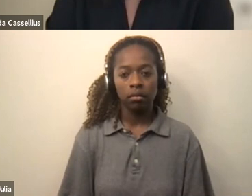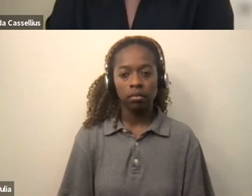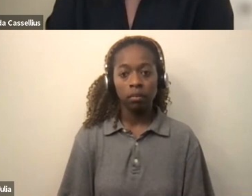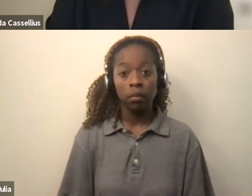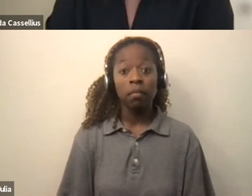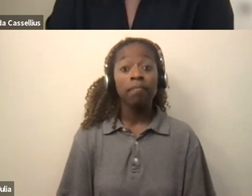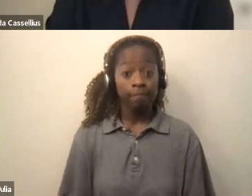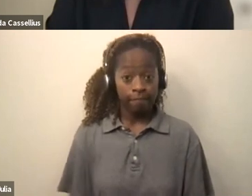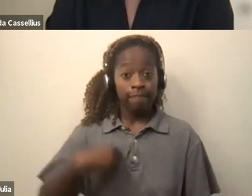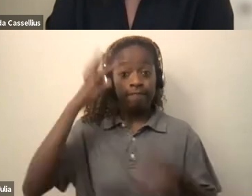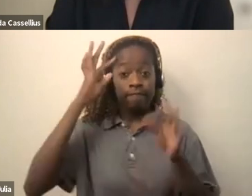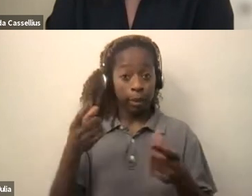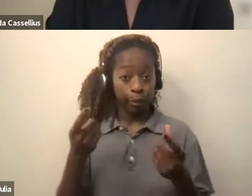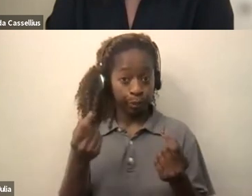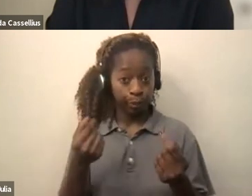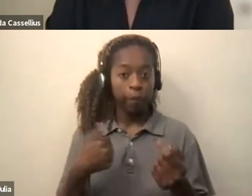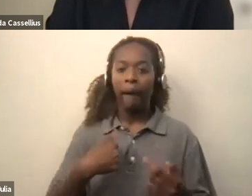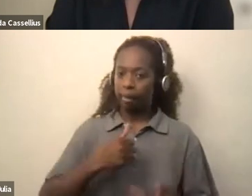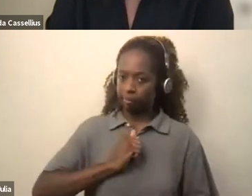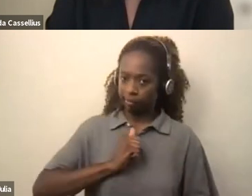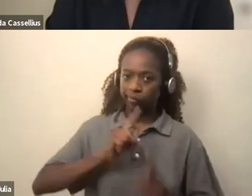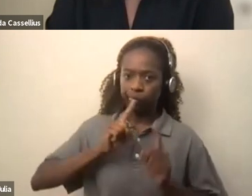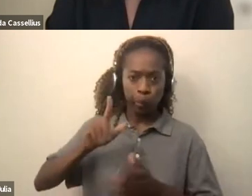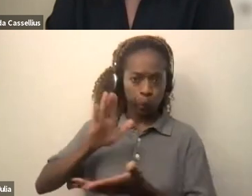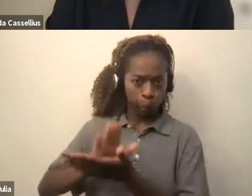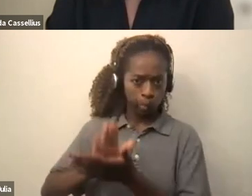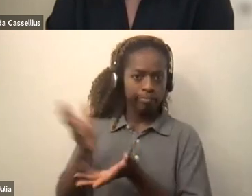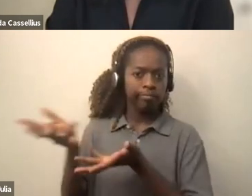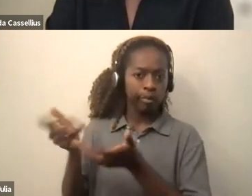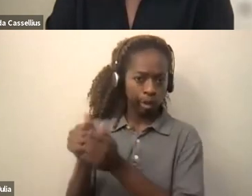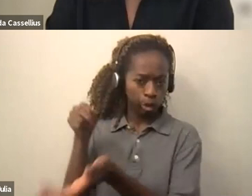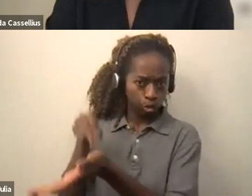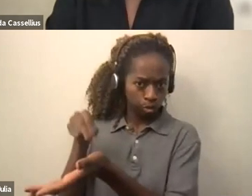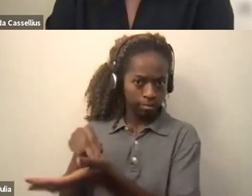so i decided to go to school and i spoke to the nurse